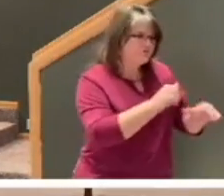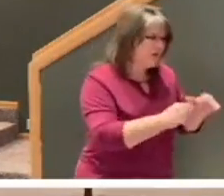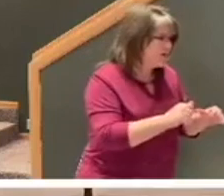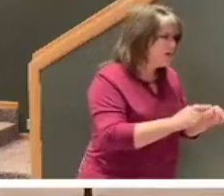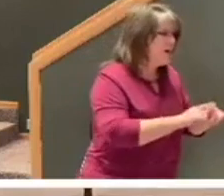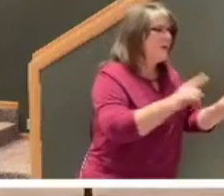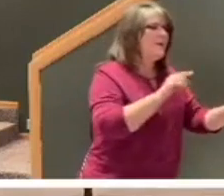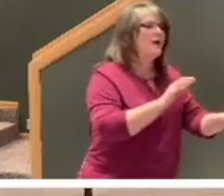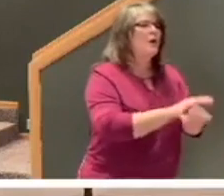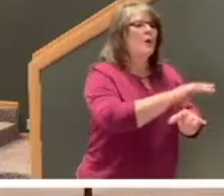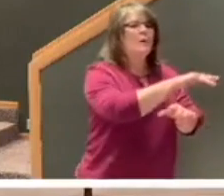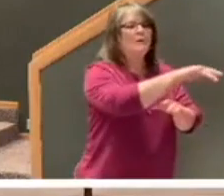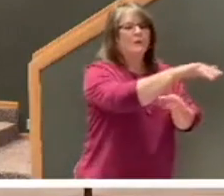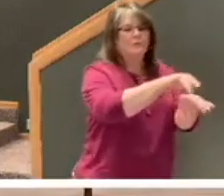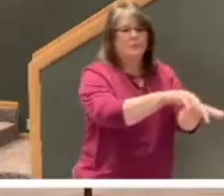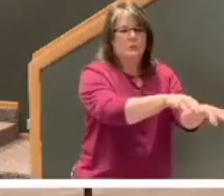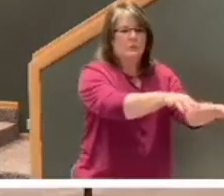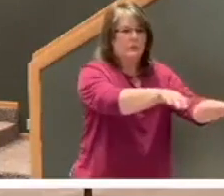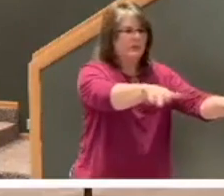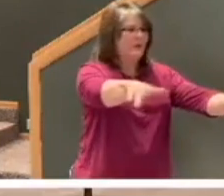but overflow.